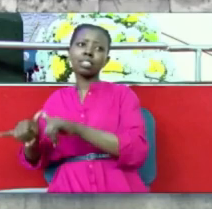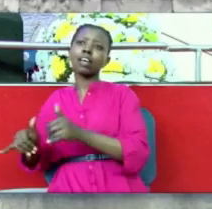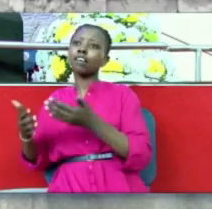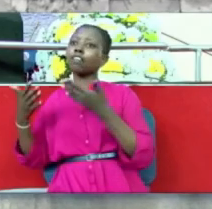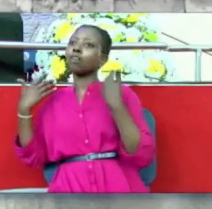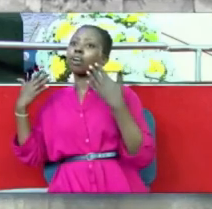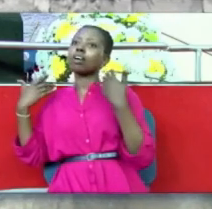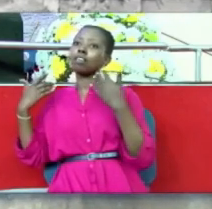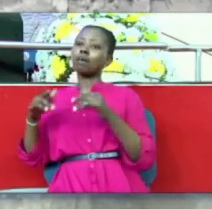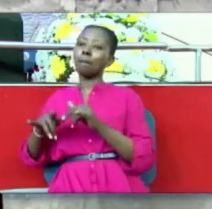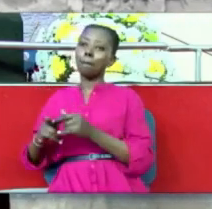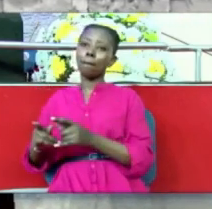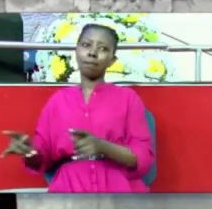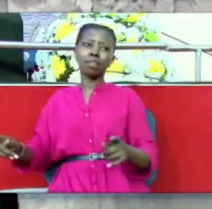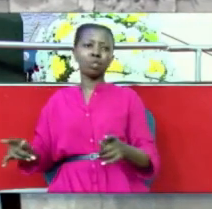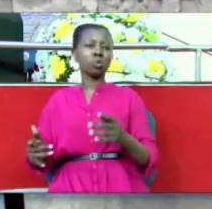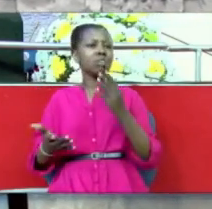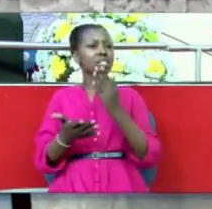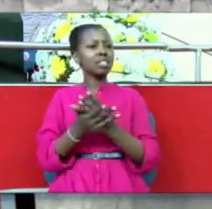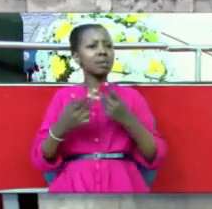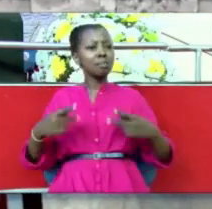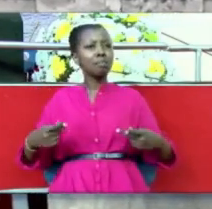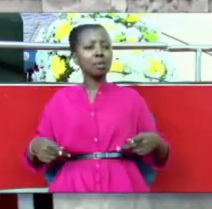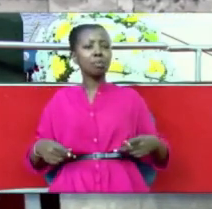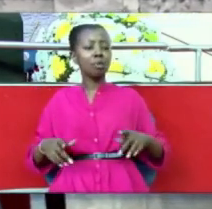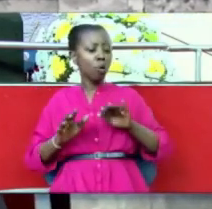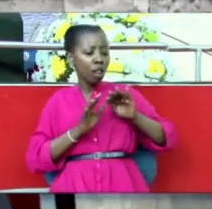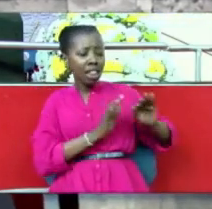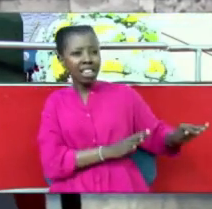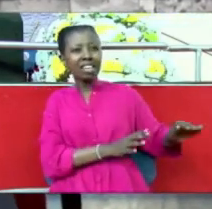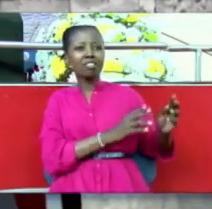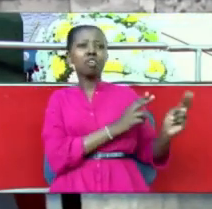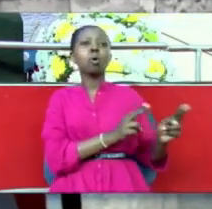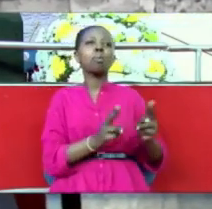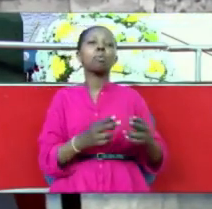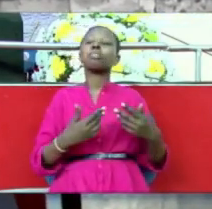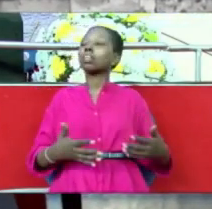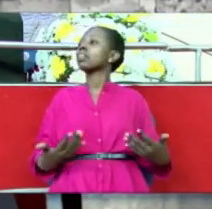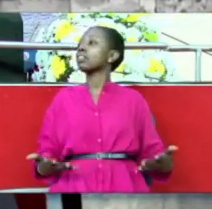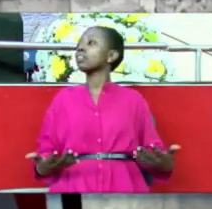will have to leave those common things. Wengine lazima itabidi tuache mambo ya kawaida.